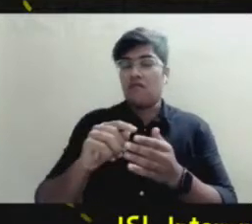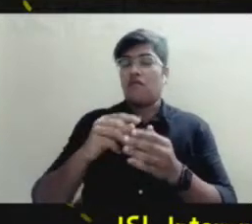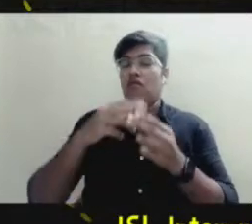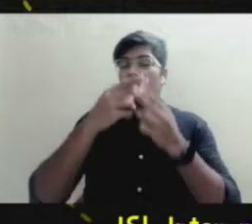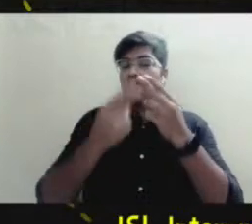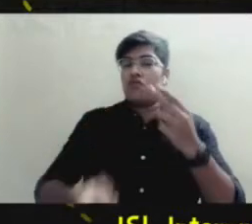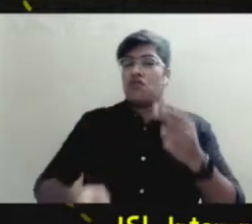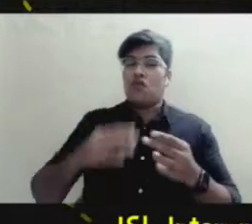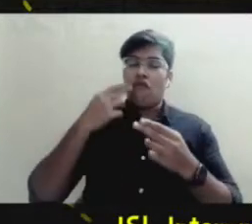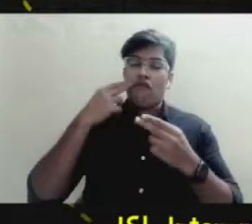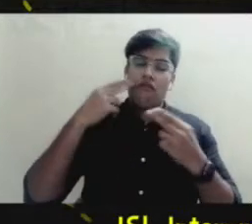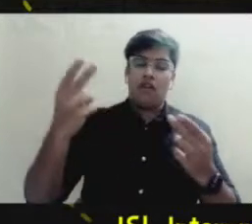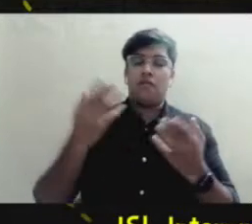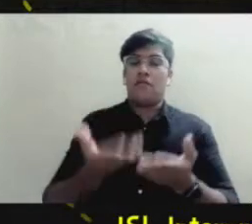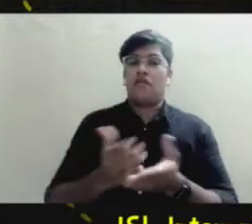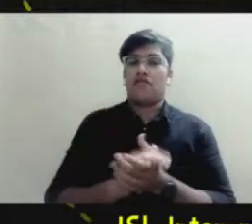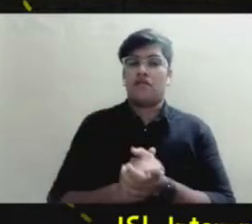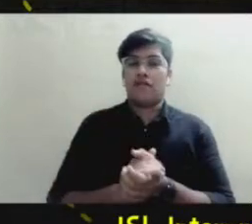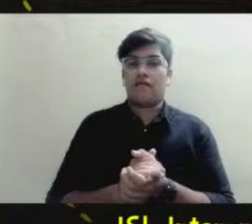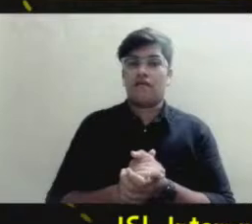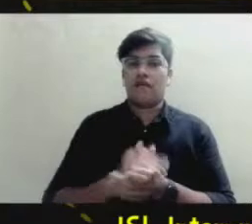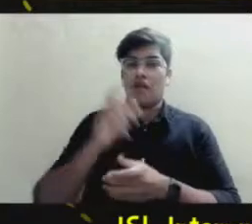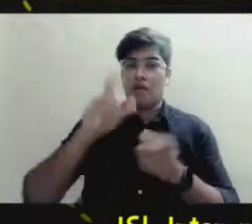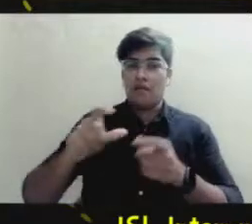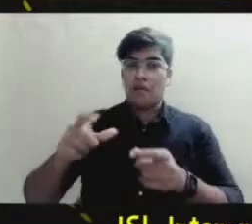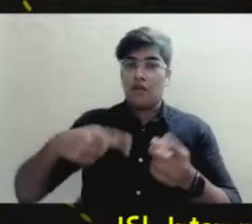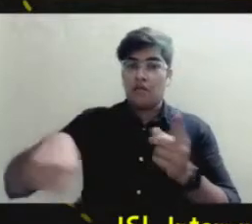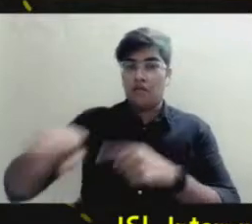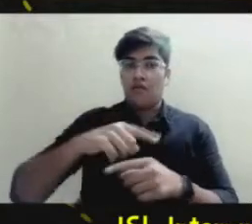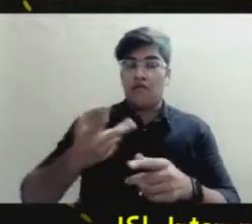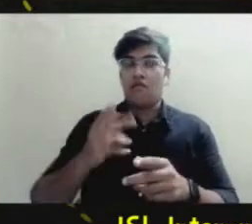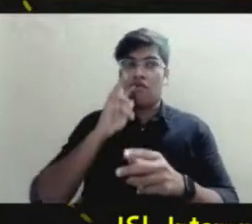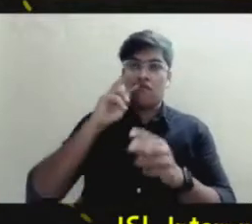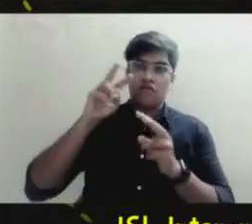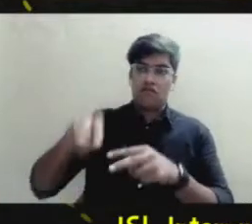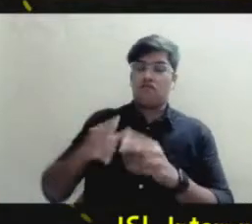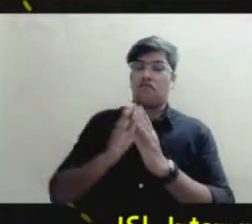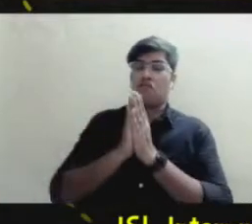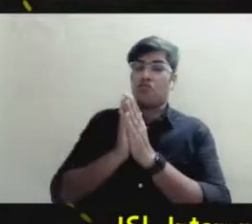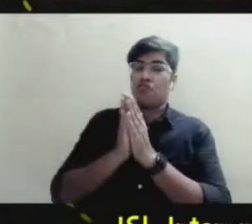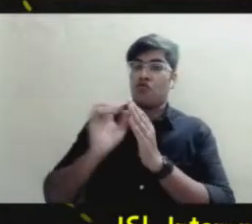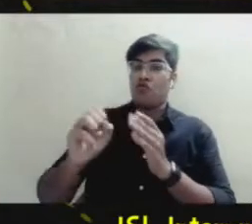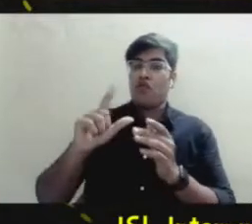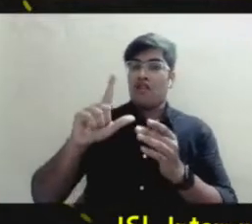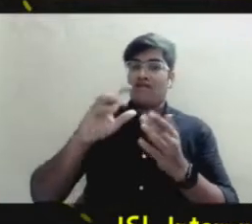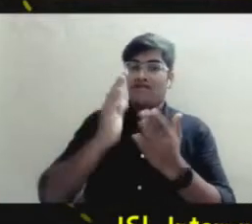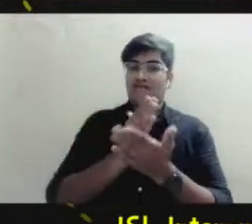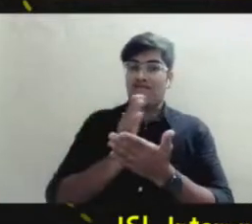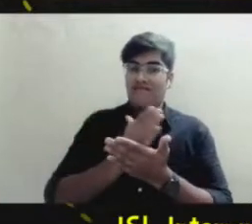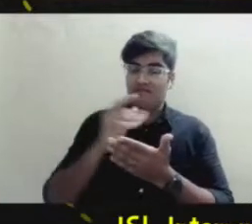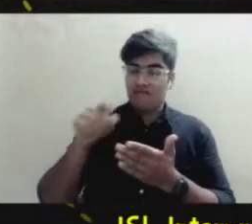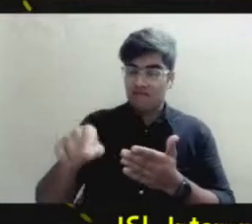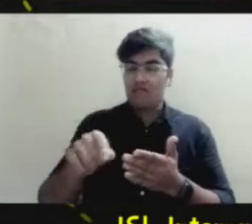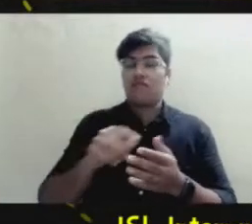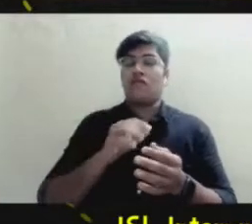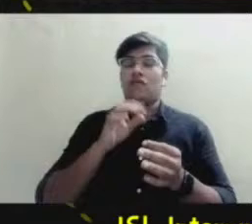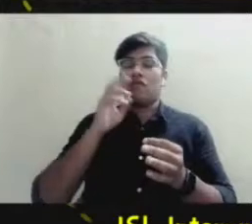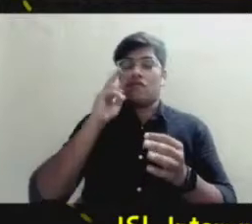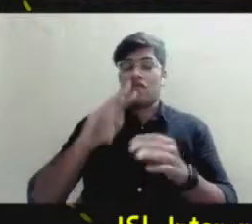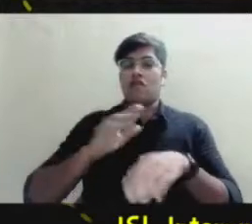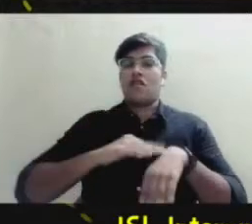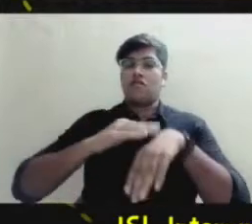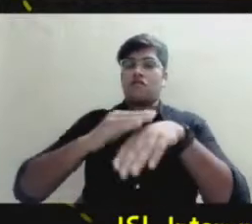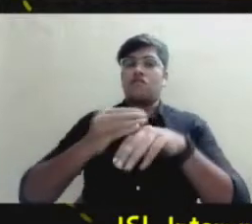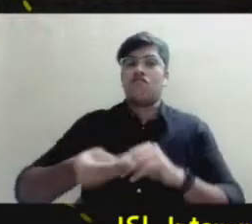whatever you want to describe, very often people fall back on bhakti literature to describe that experience. And yet, Paromita, if